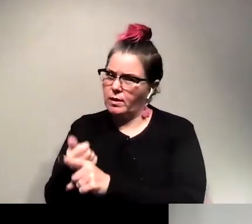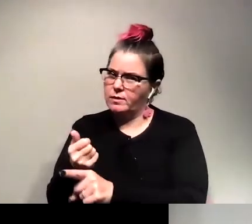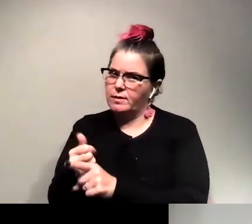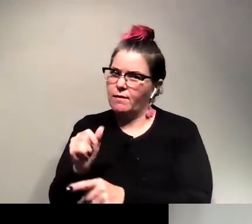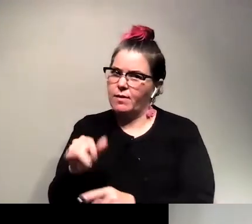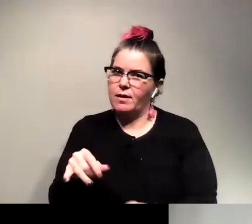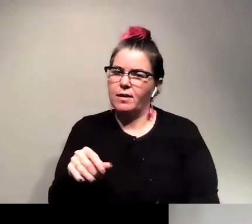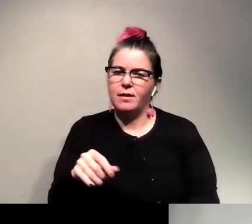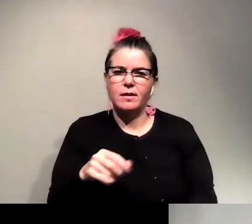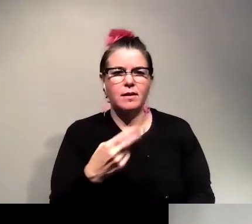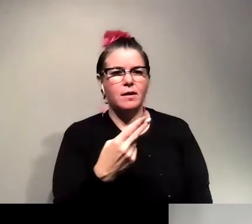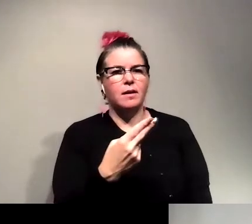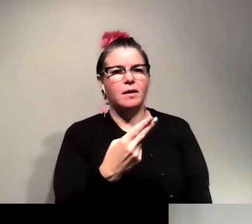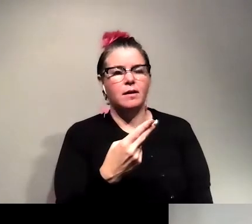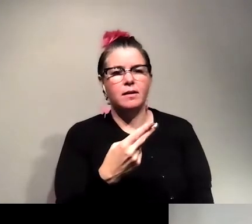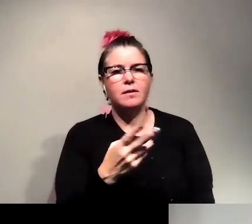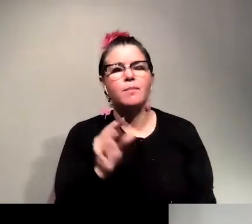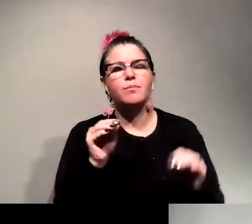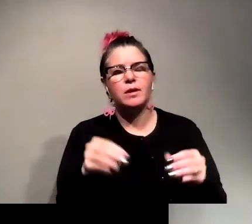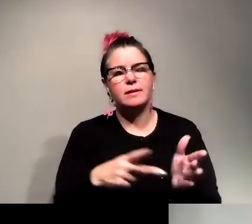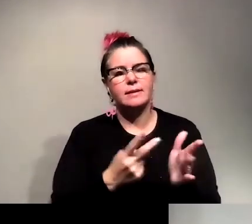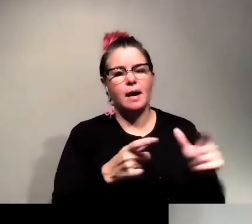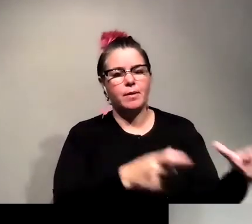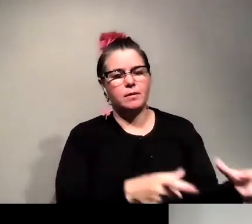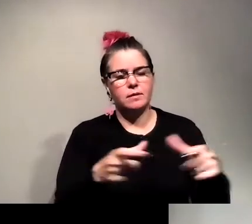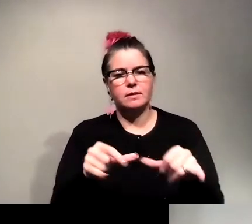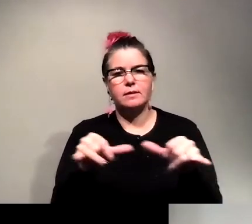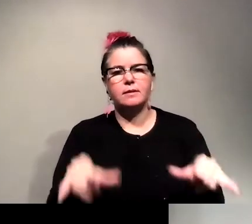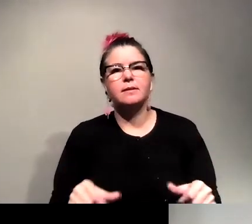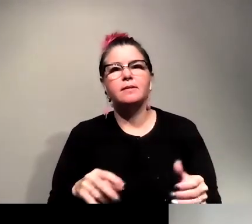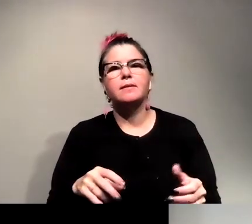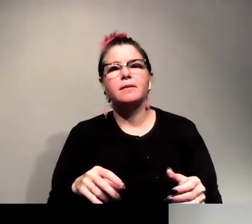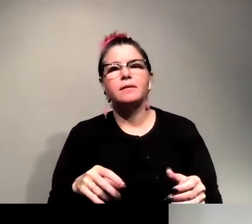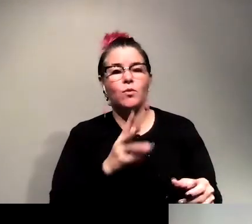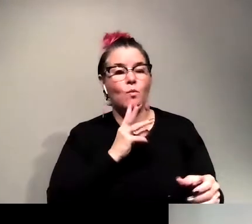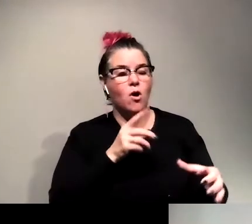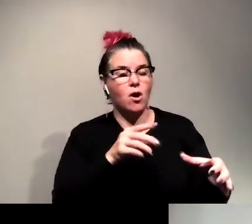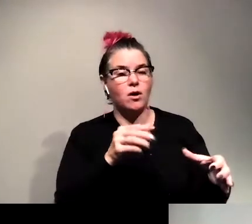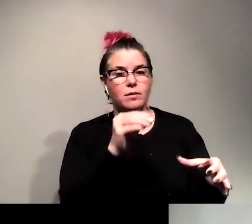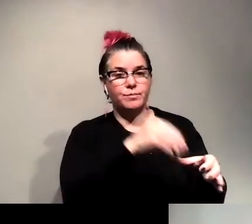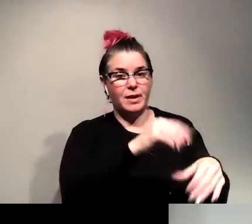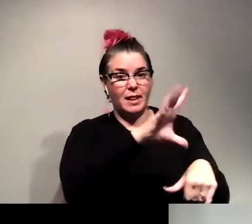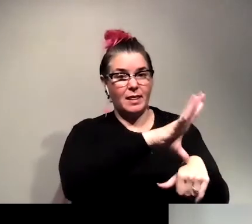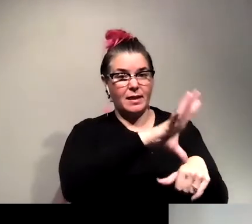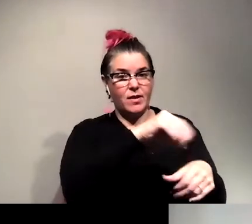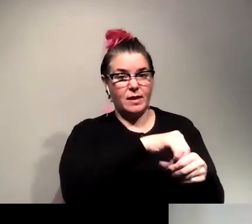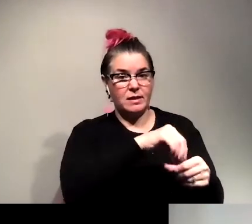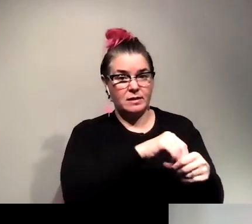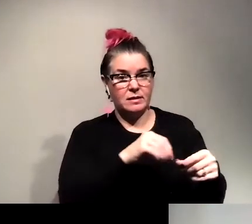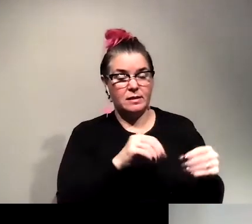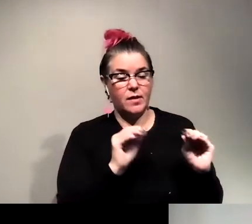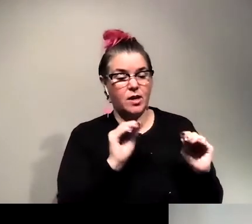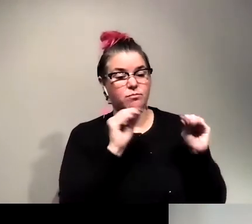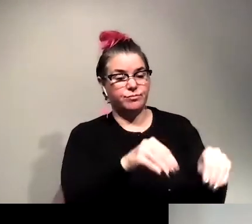them into these double petri dish systems, which basically just a double petri dish, some water in the bottom, and you put the leaf on the inside, and then you inoculate